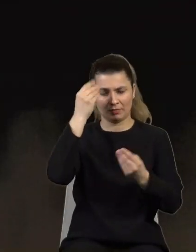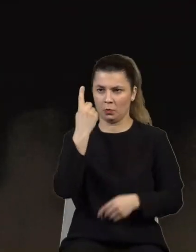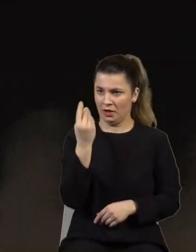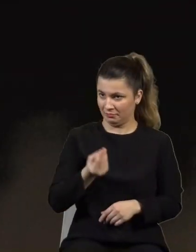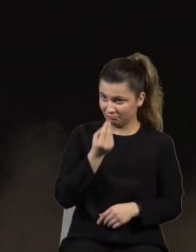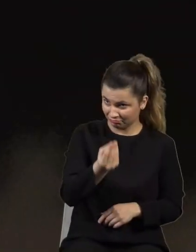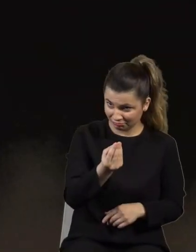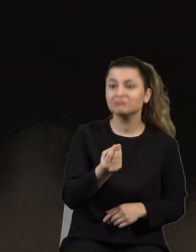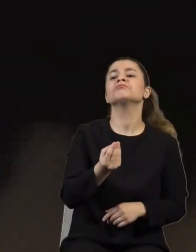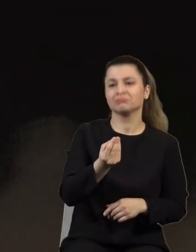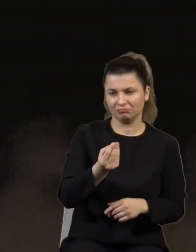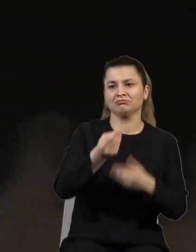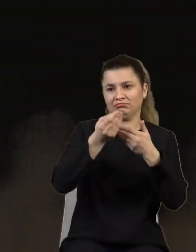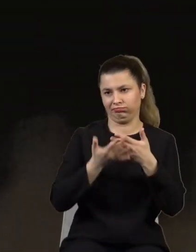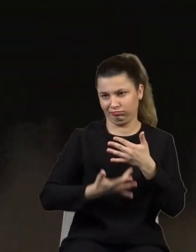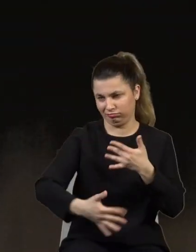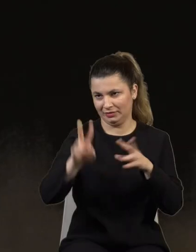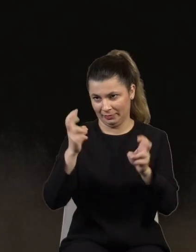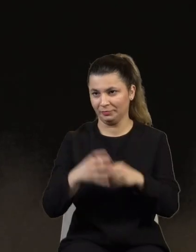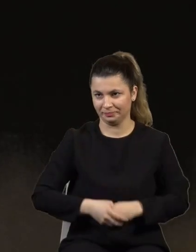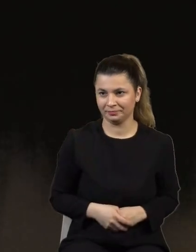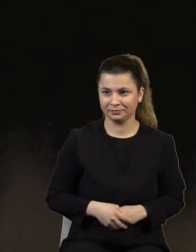as Oksana explained, that the report